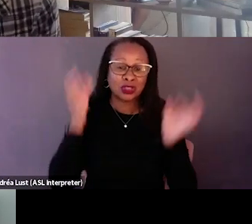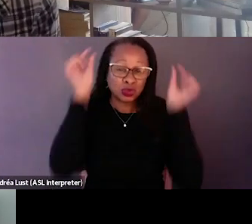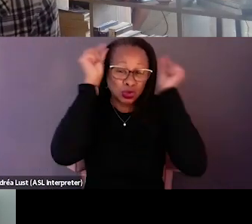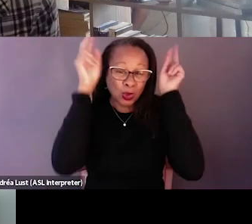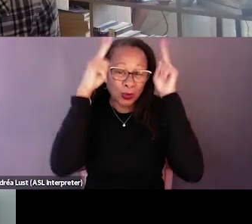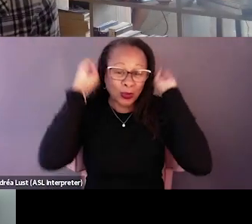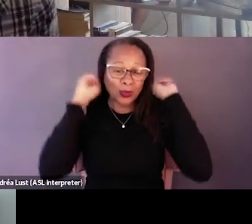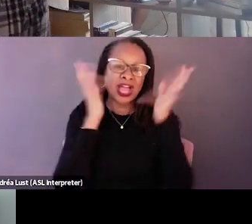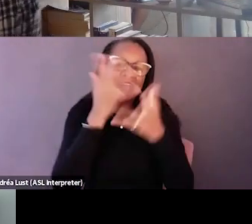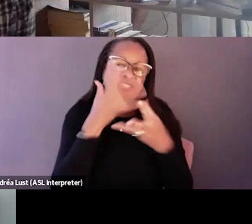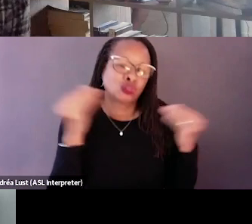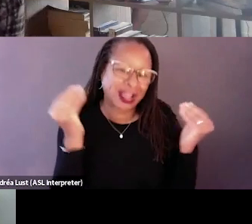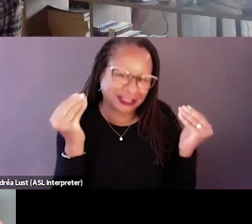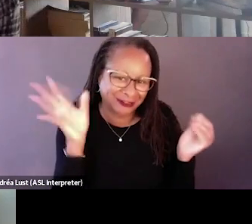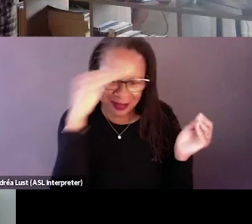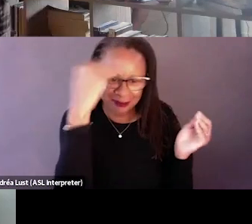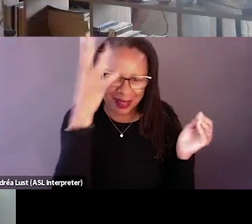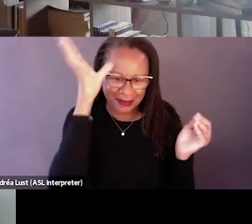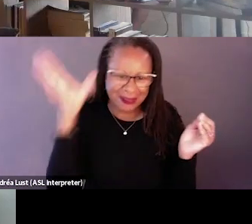an attractive black male with